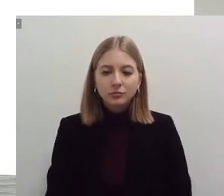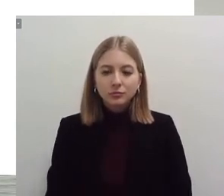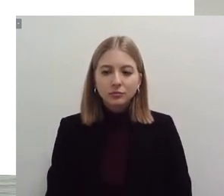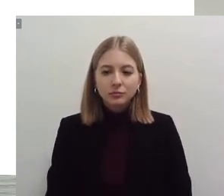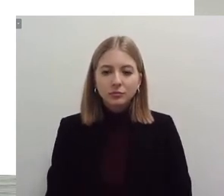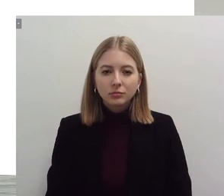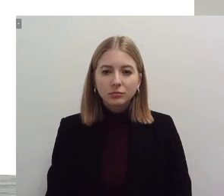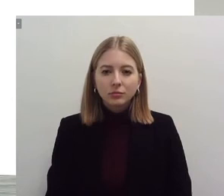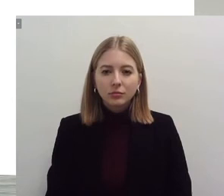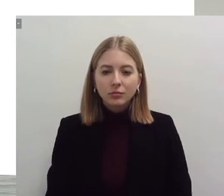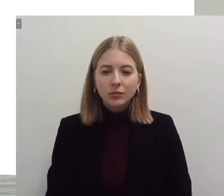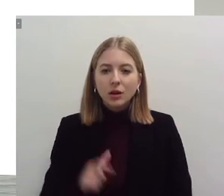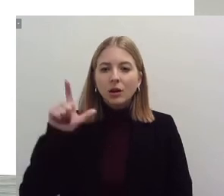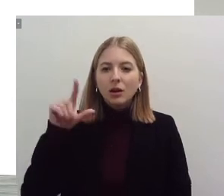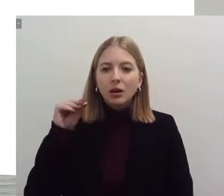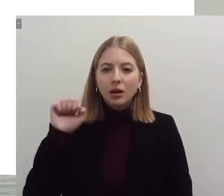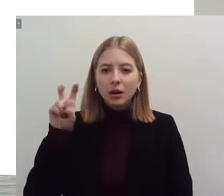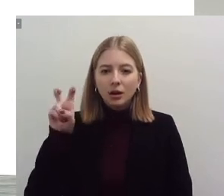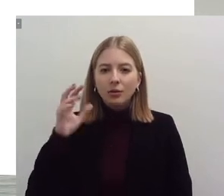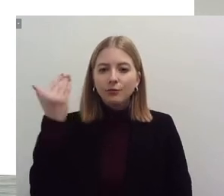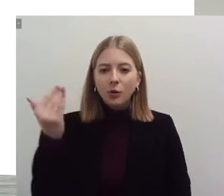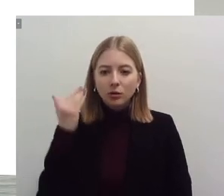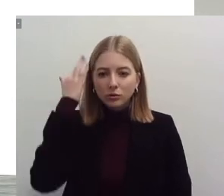fulfillment of this right?